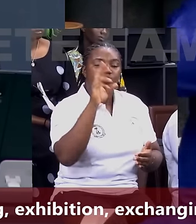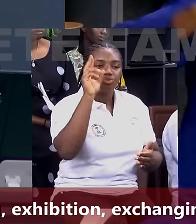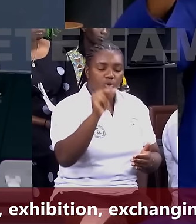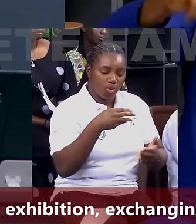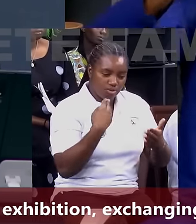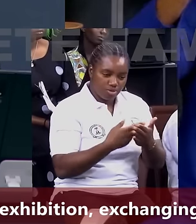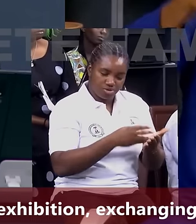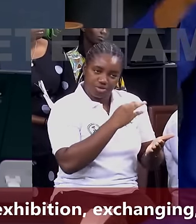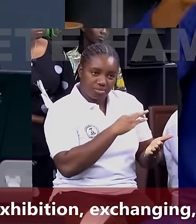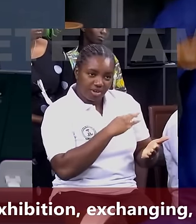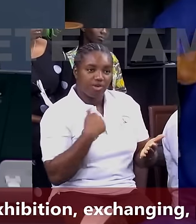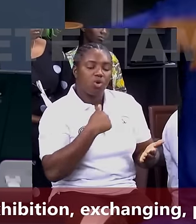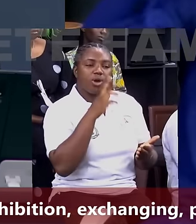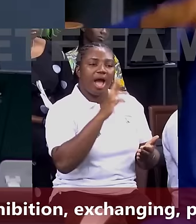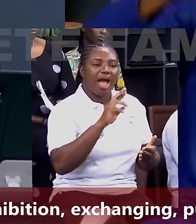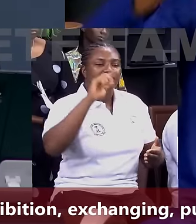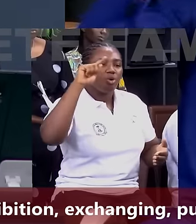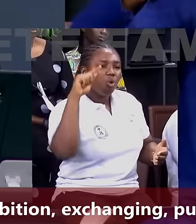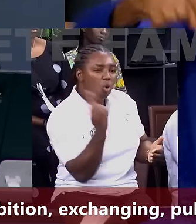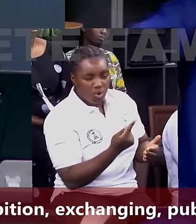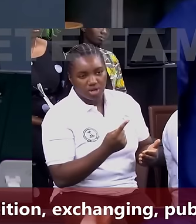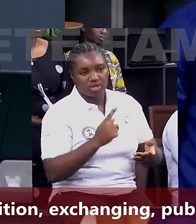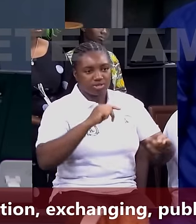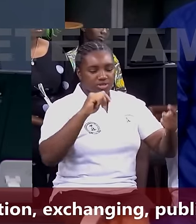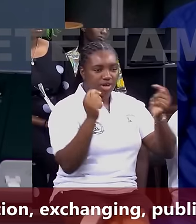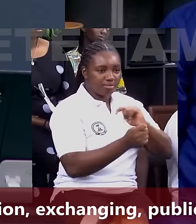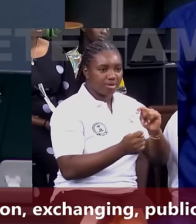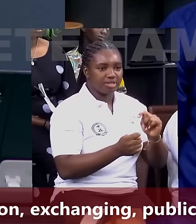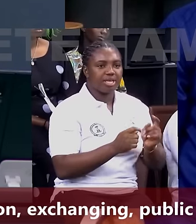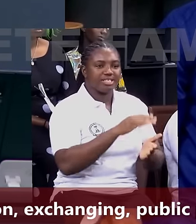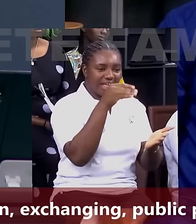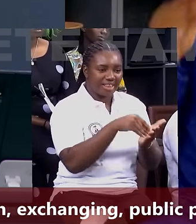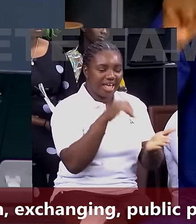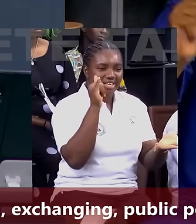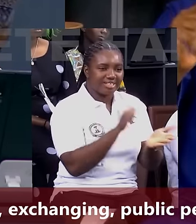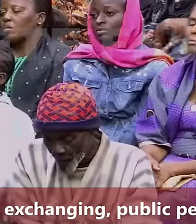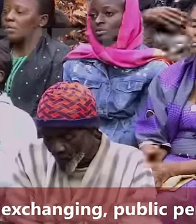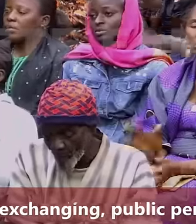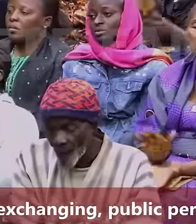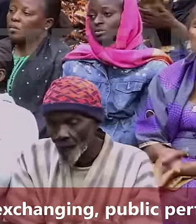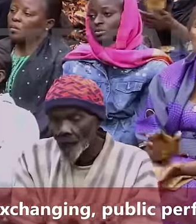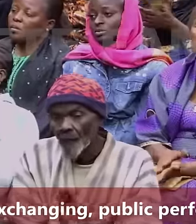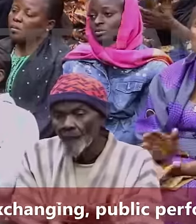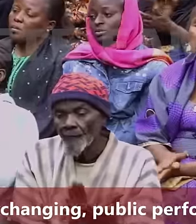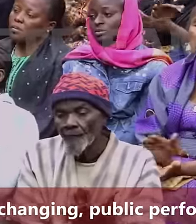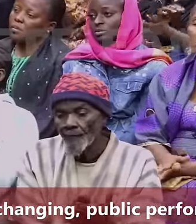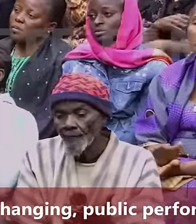affidavit. We are the only transplant center that insists on affidavit. Why? Because